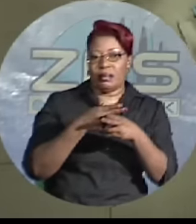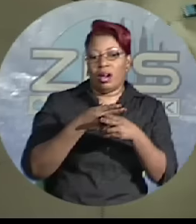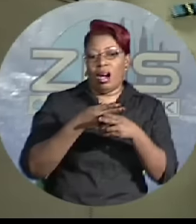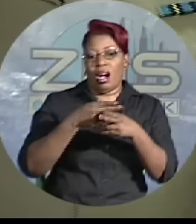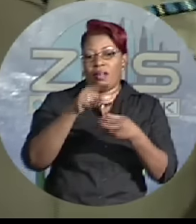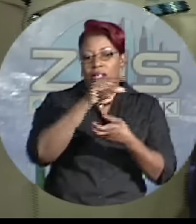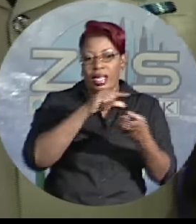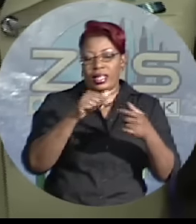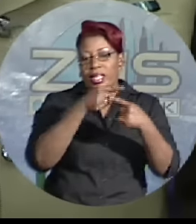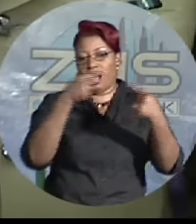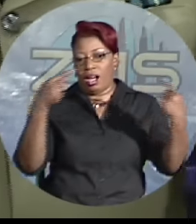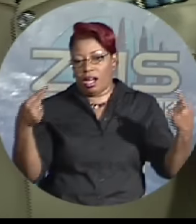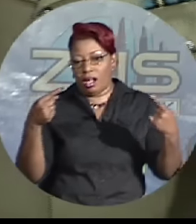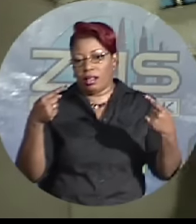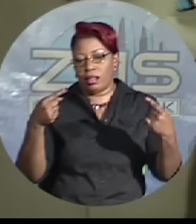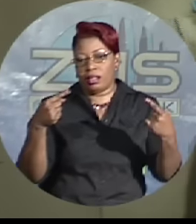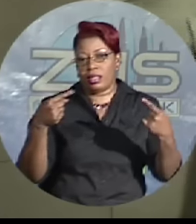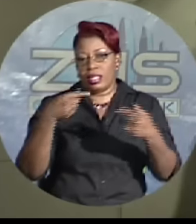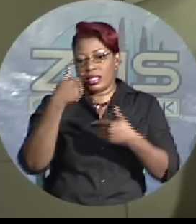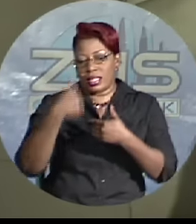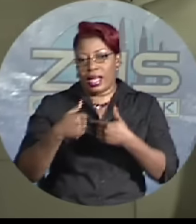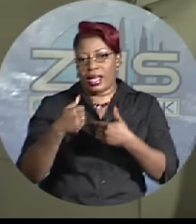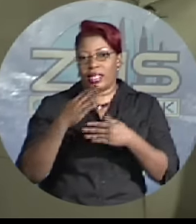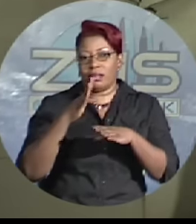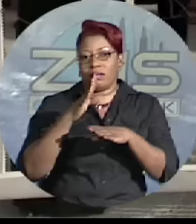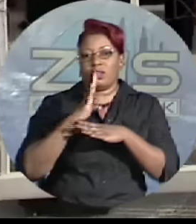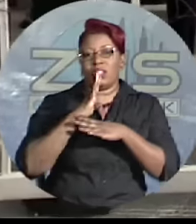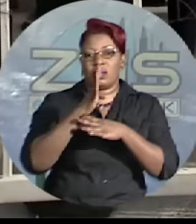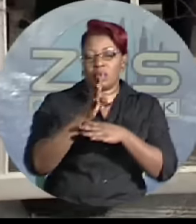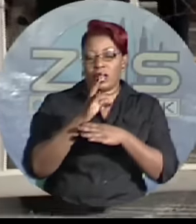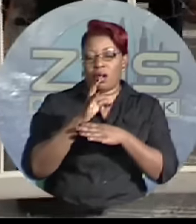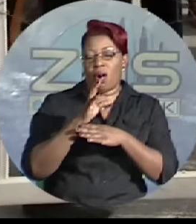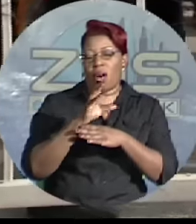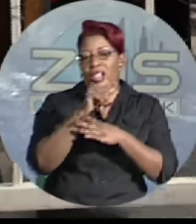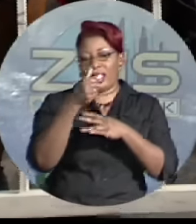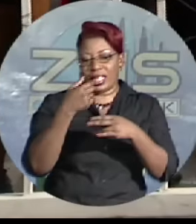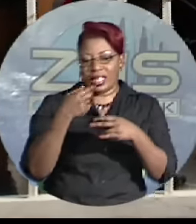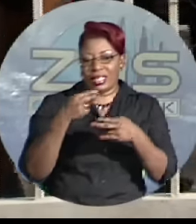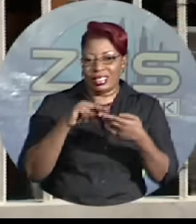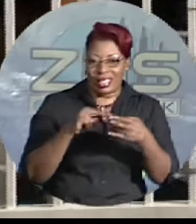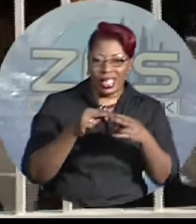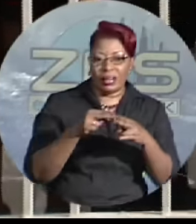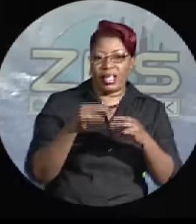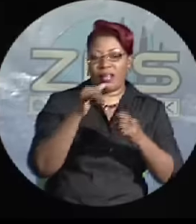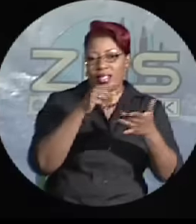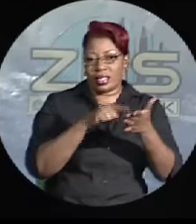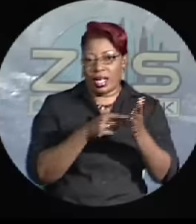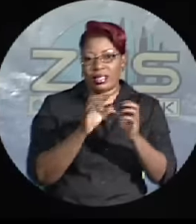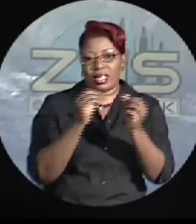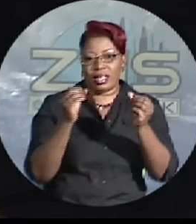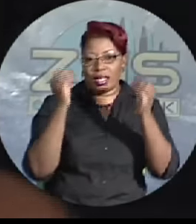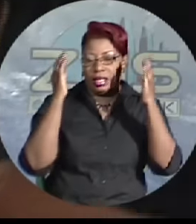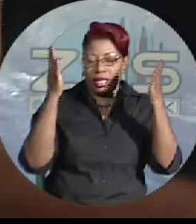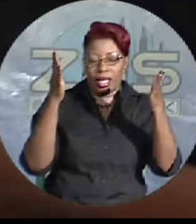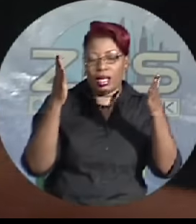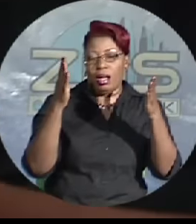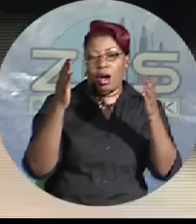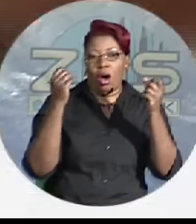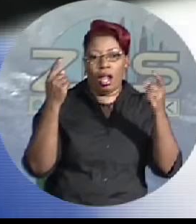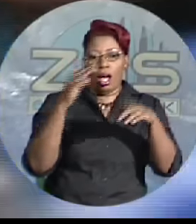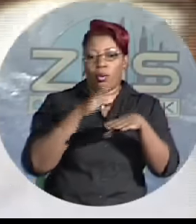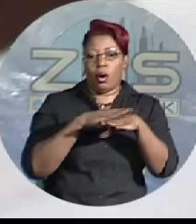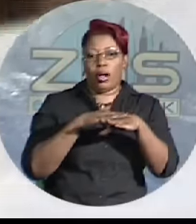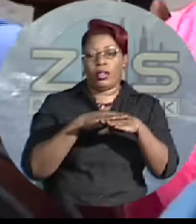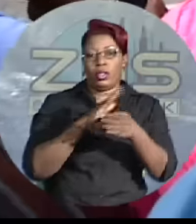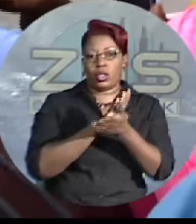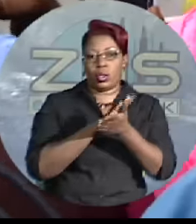the opposing side screams another name, and then you have a big fisticuff. Commissioner Greenslade says there is no need for alarm over school safety after